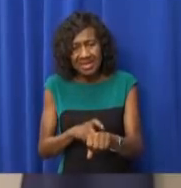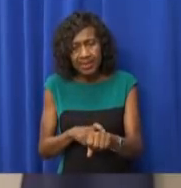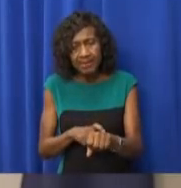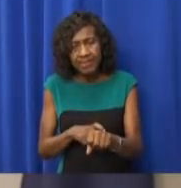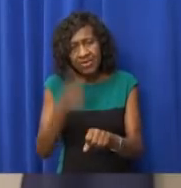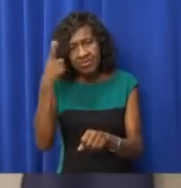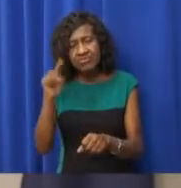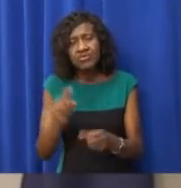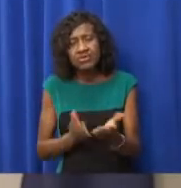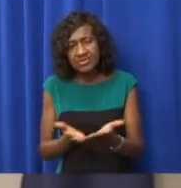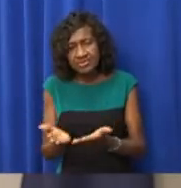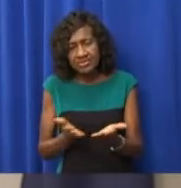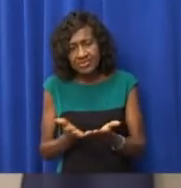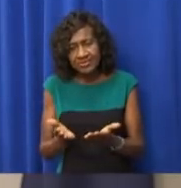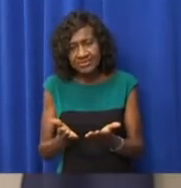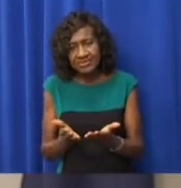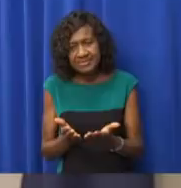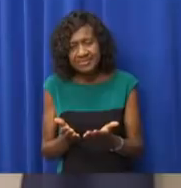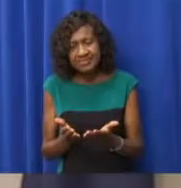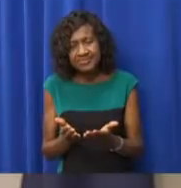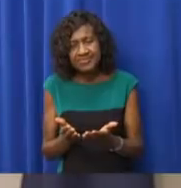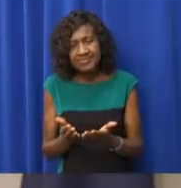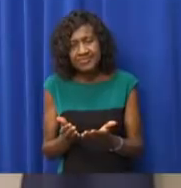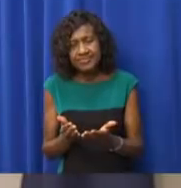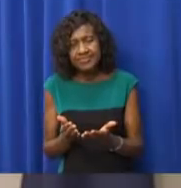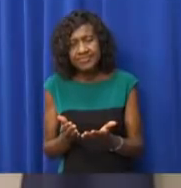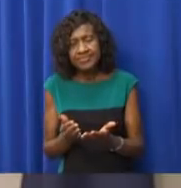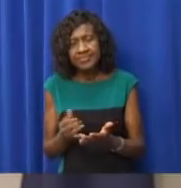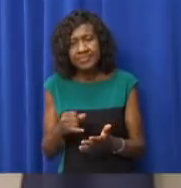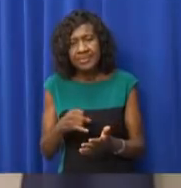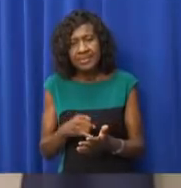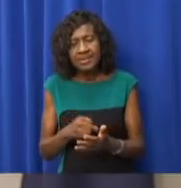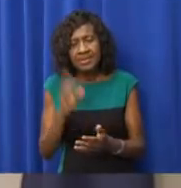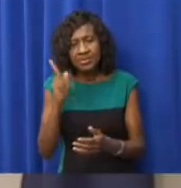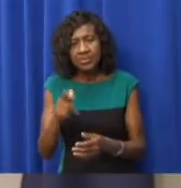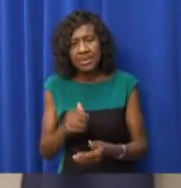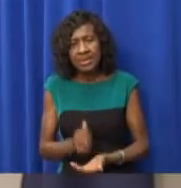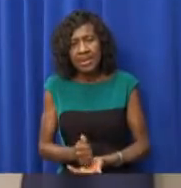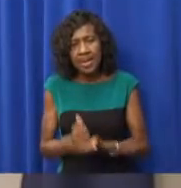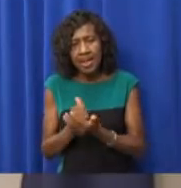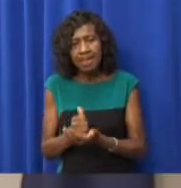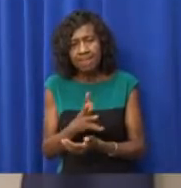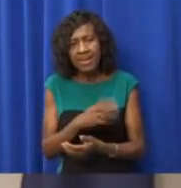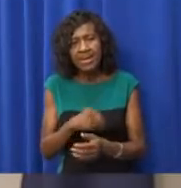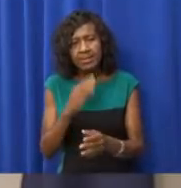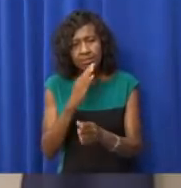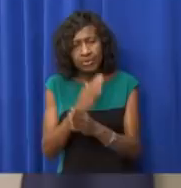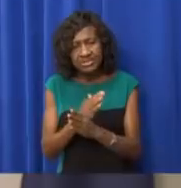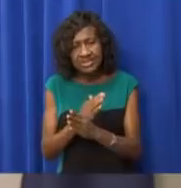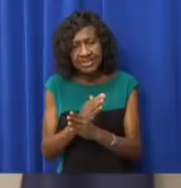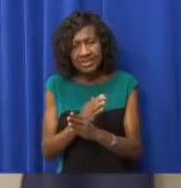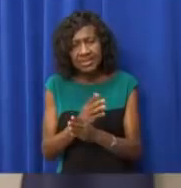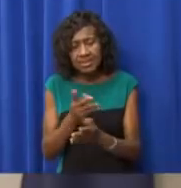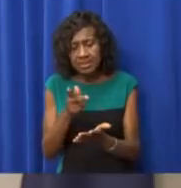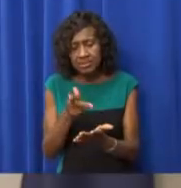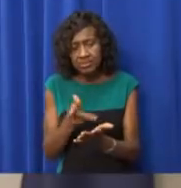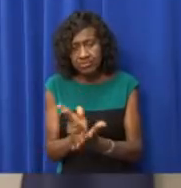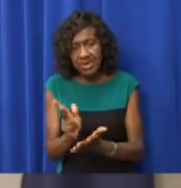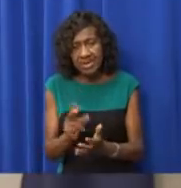is a private, non-judgmental service which will safeguard and protect the rights of children and young